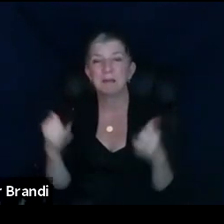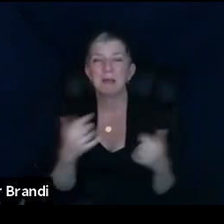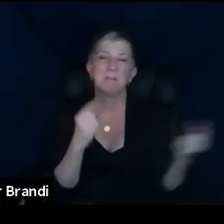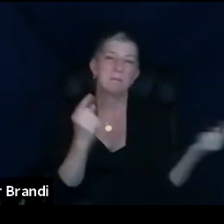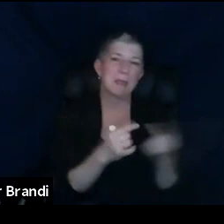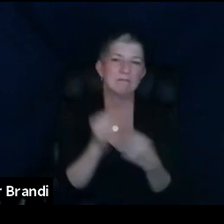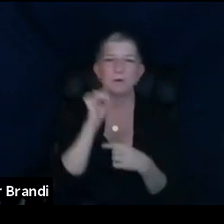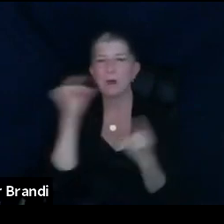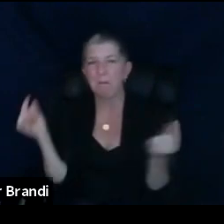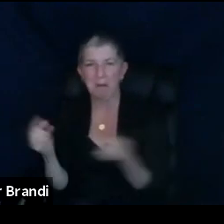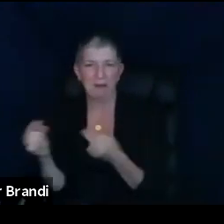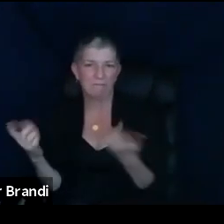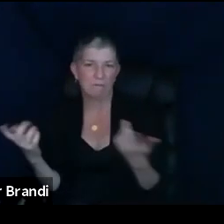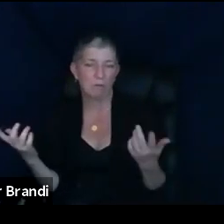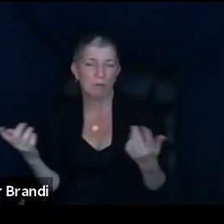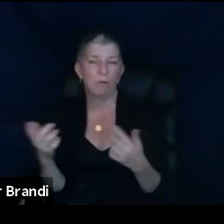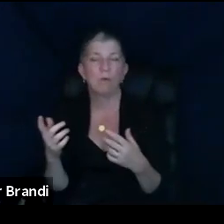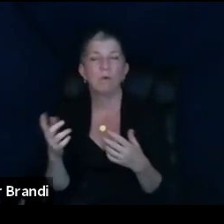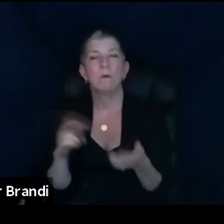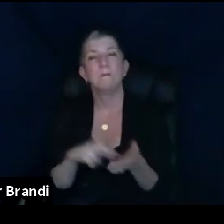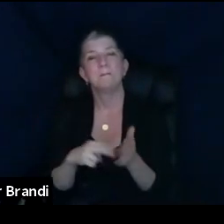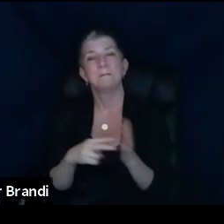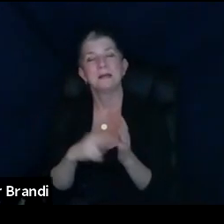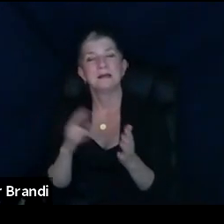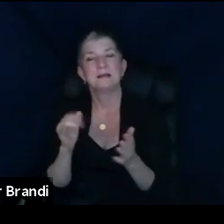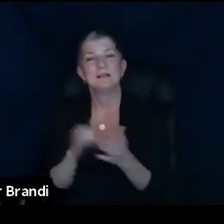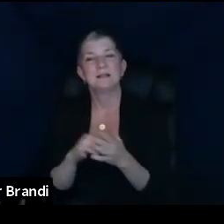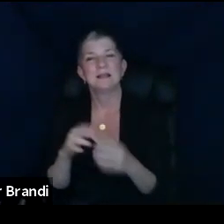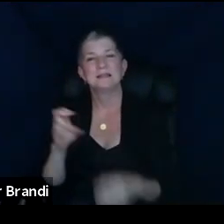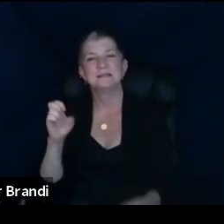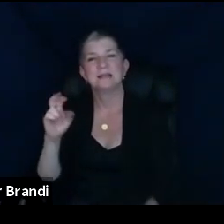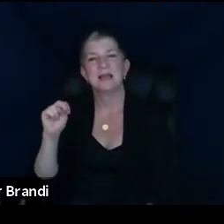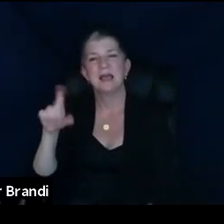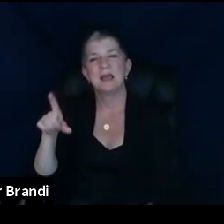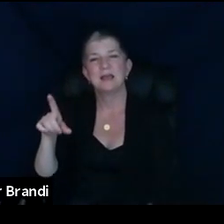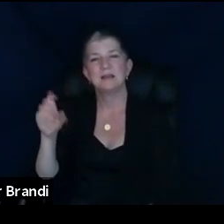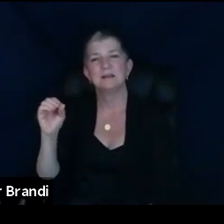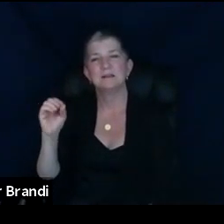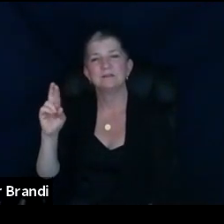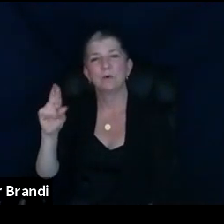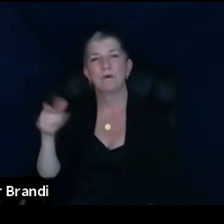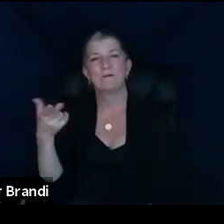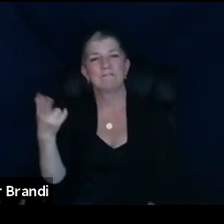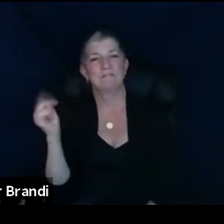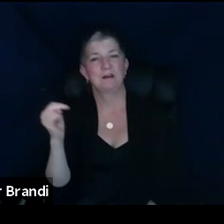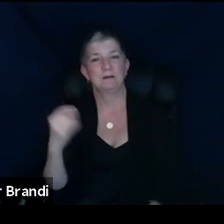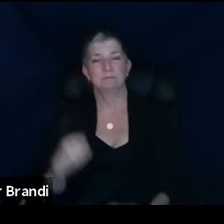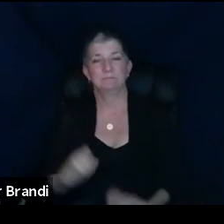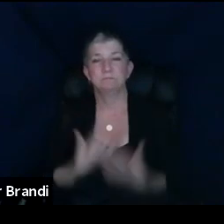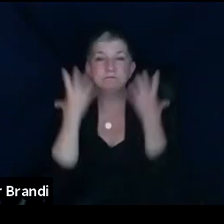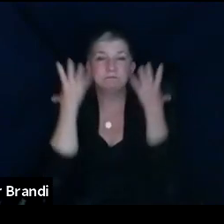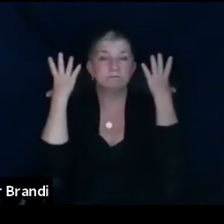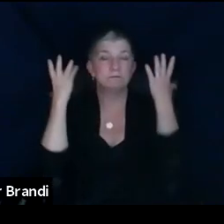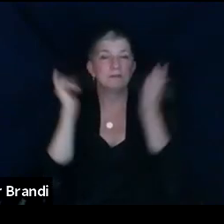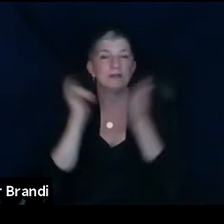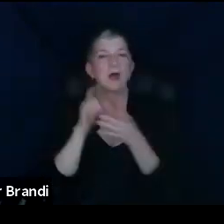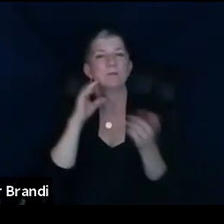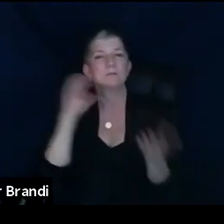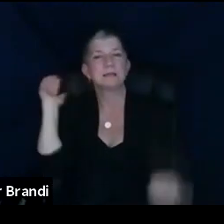can result in kind of this endorphin release that also helps mitigate your pain response to other